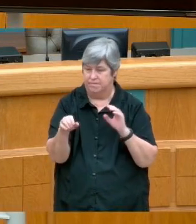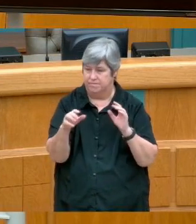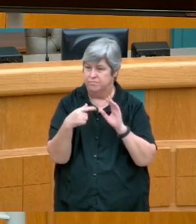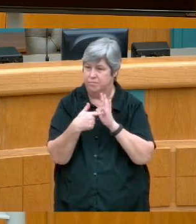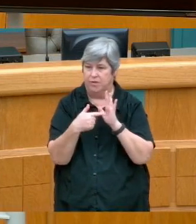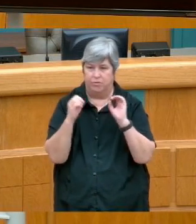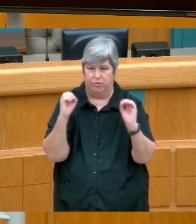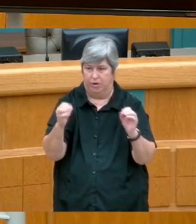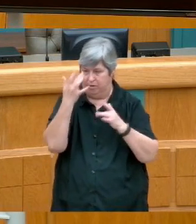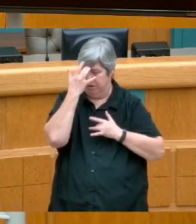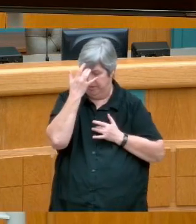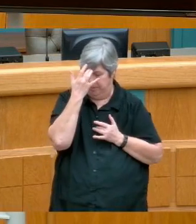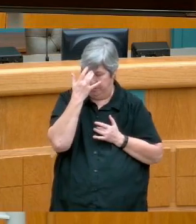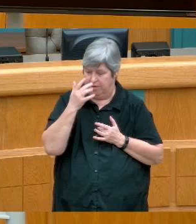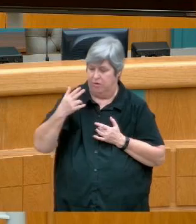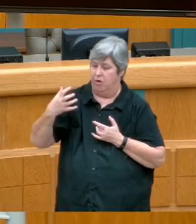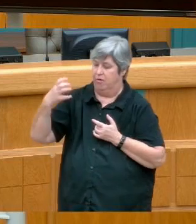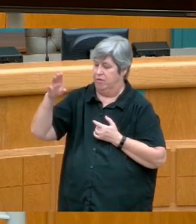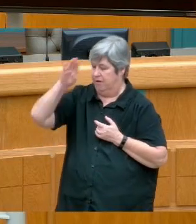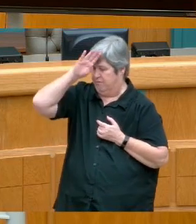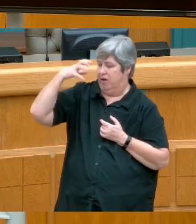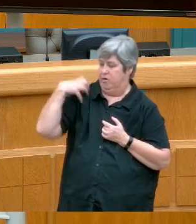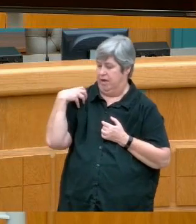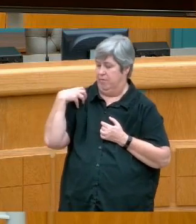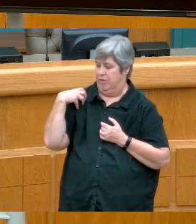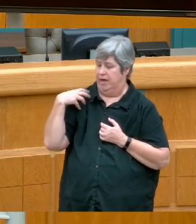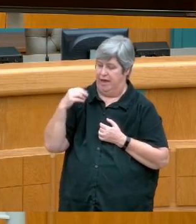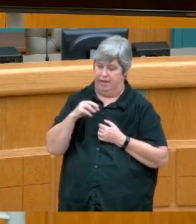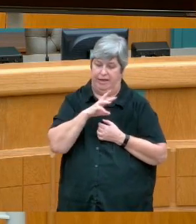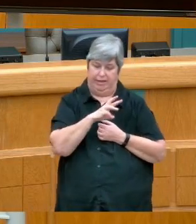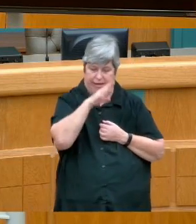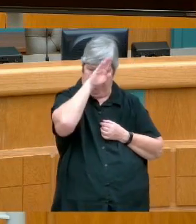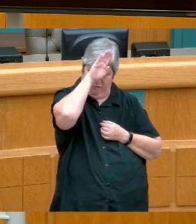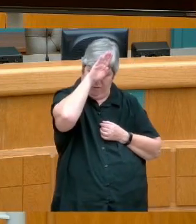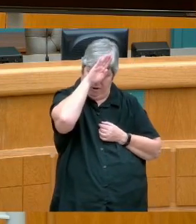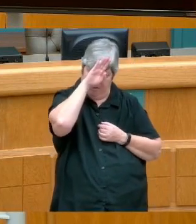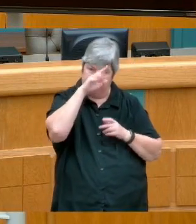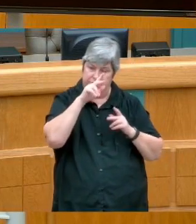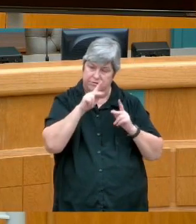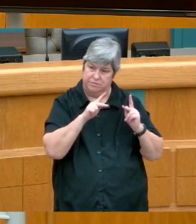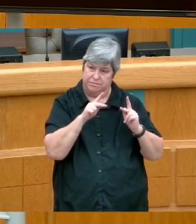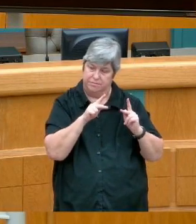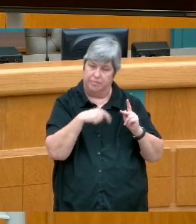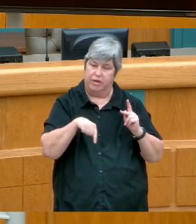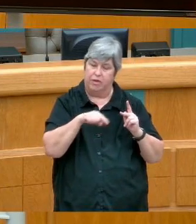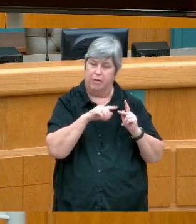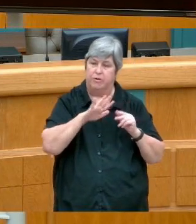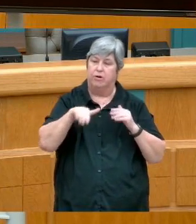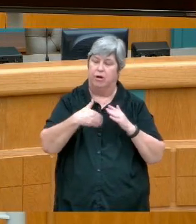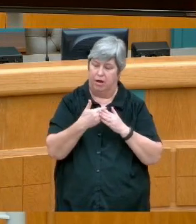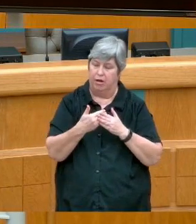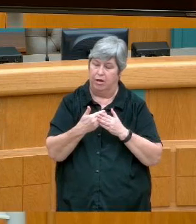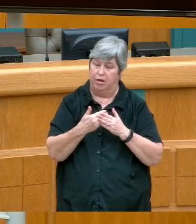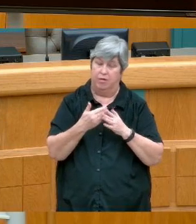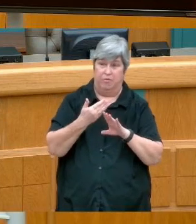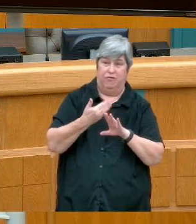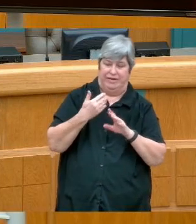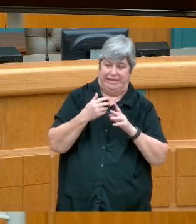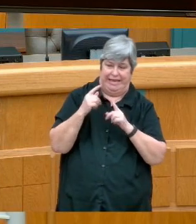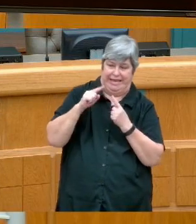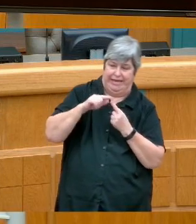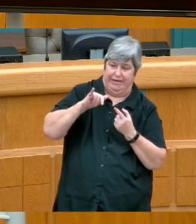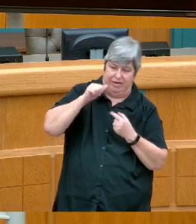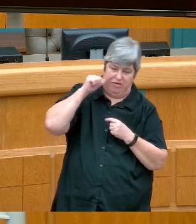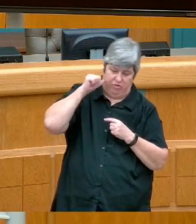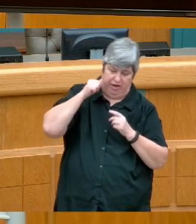back negative. So he, the fire captain, and the 6 firefighters who were in quarantine because